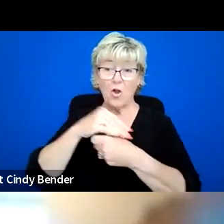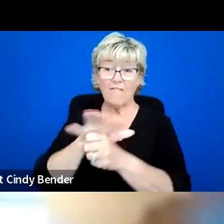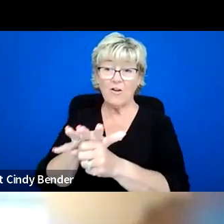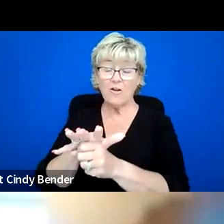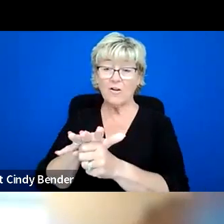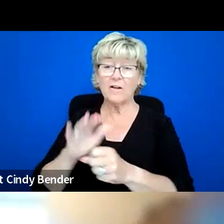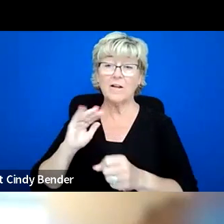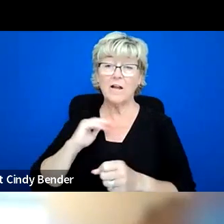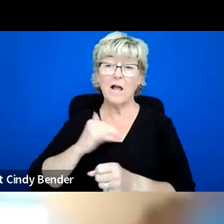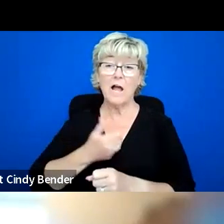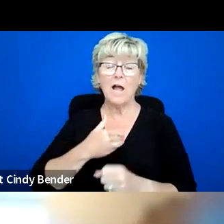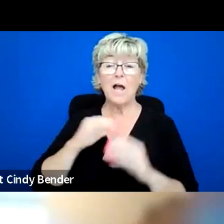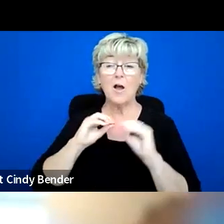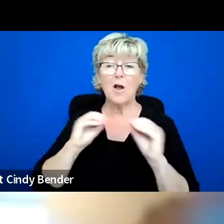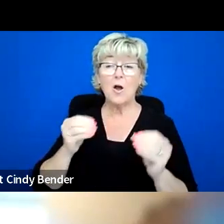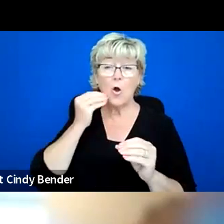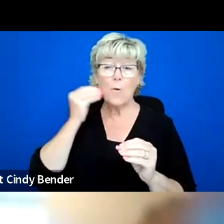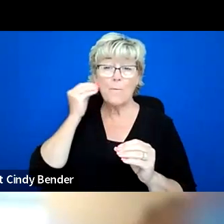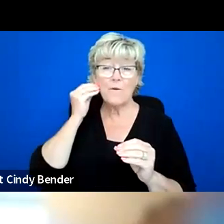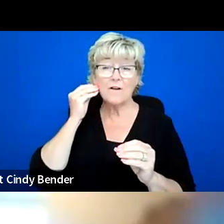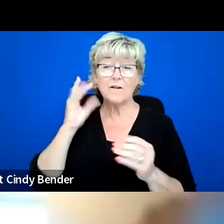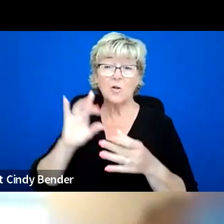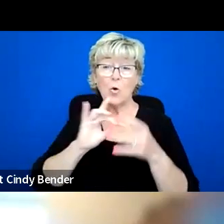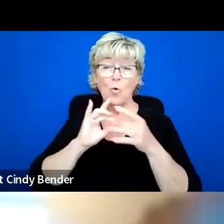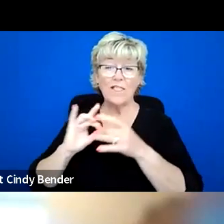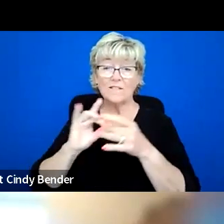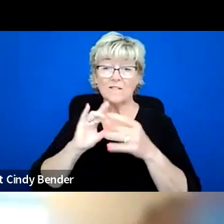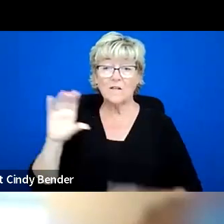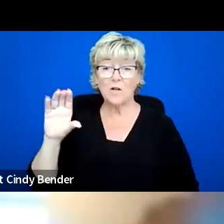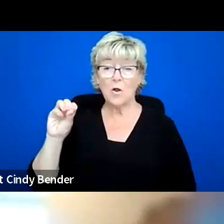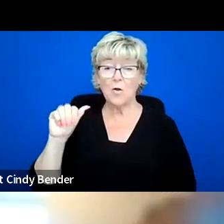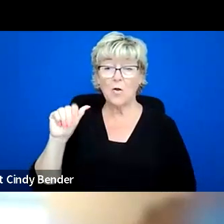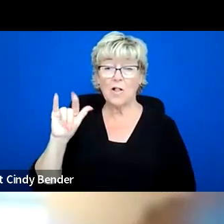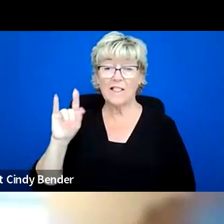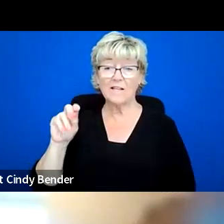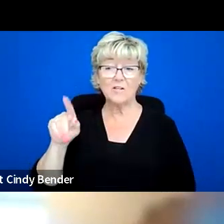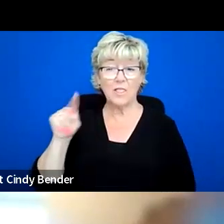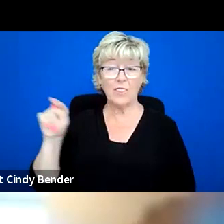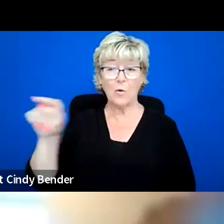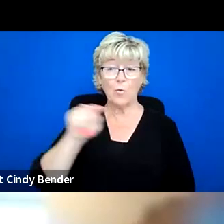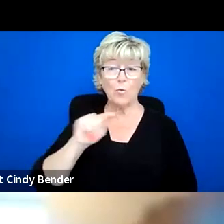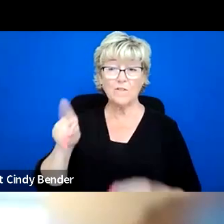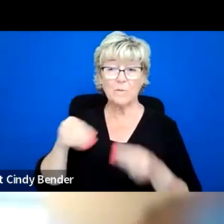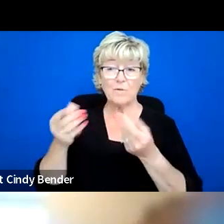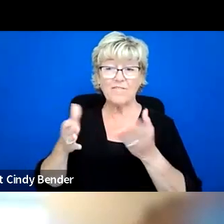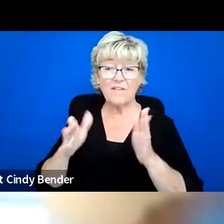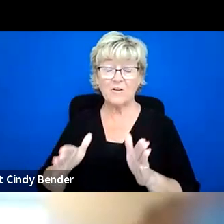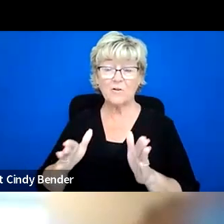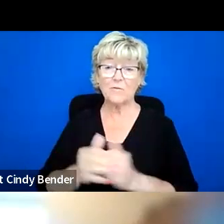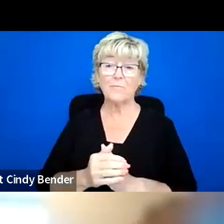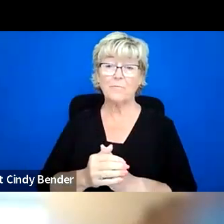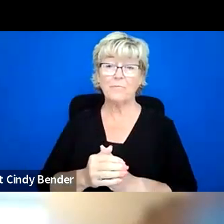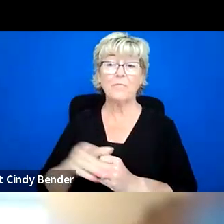our homelessness coalitions. Those providers, they are